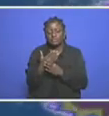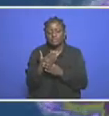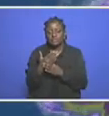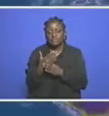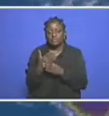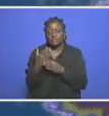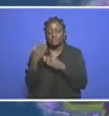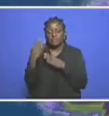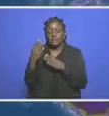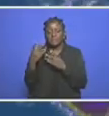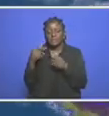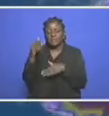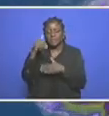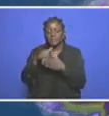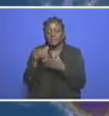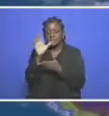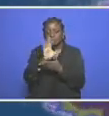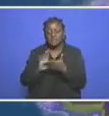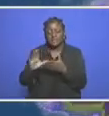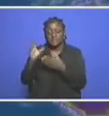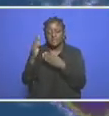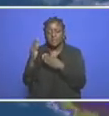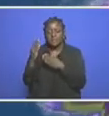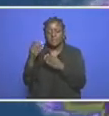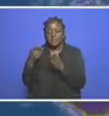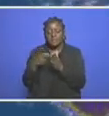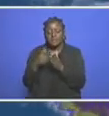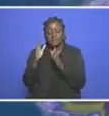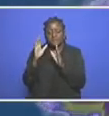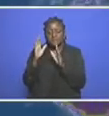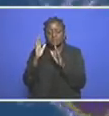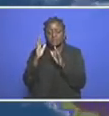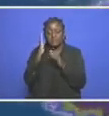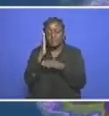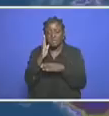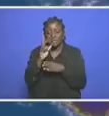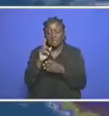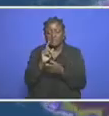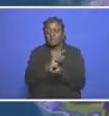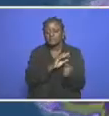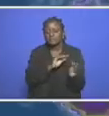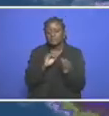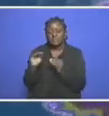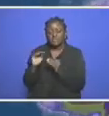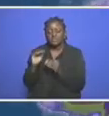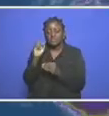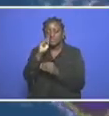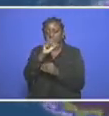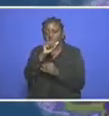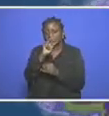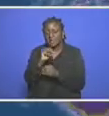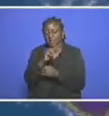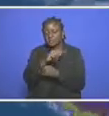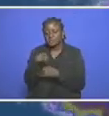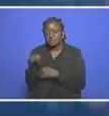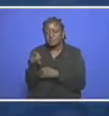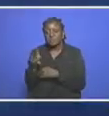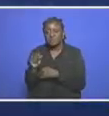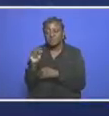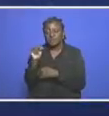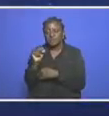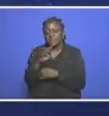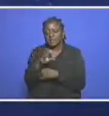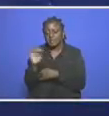it will be this frontal boundary that will eventually turn Sam towards the north and eventually towards the northeast, keeping it away from the